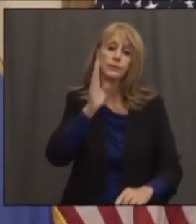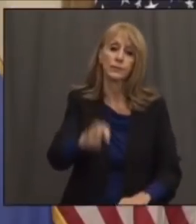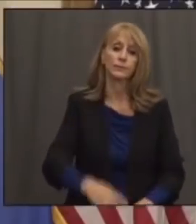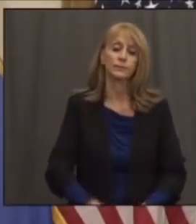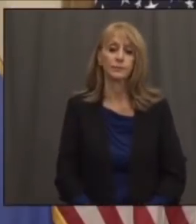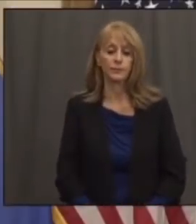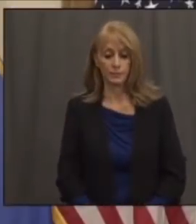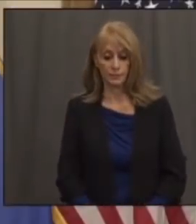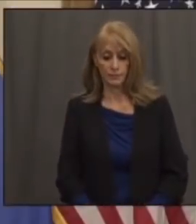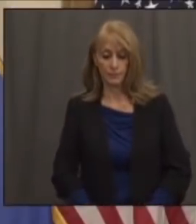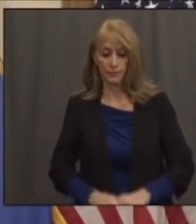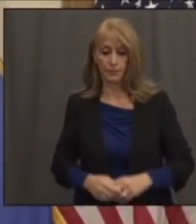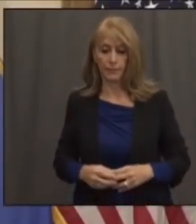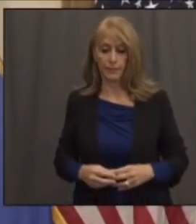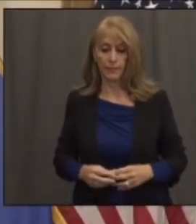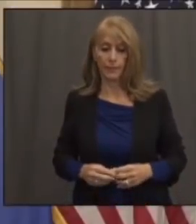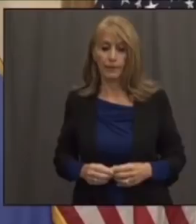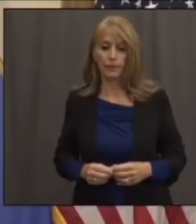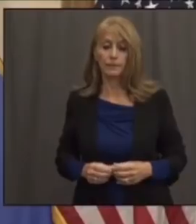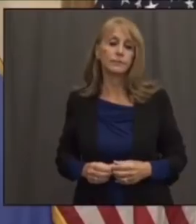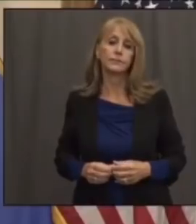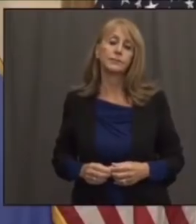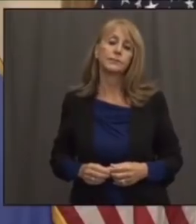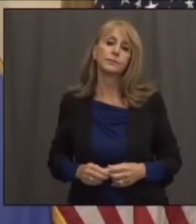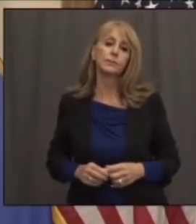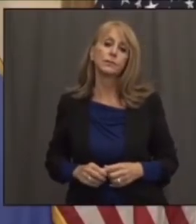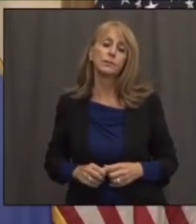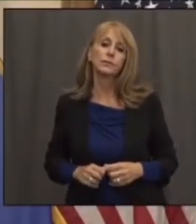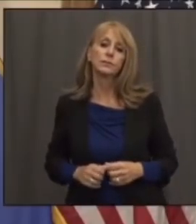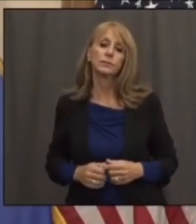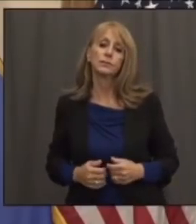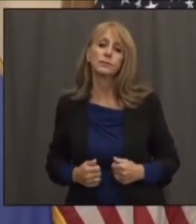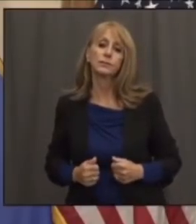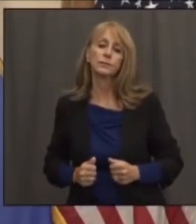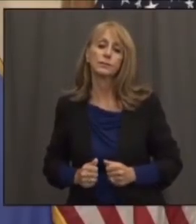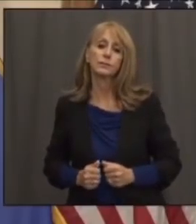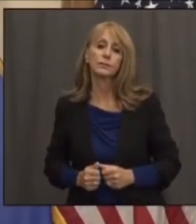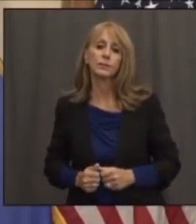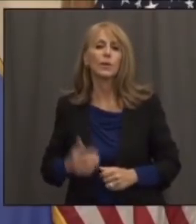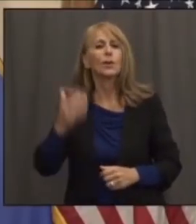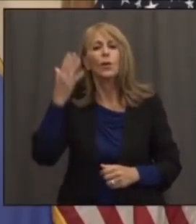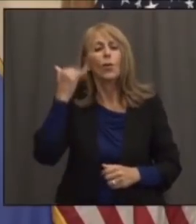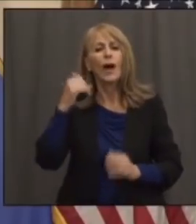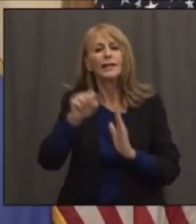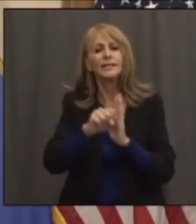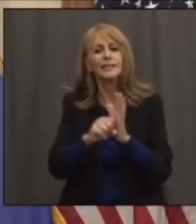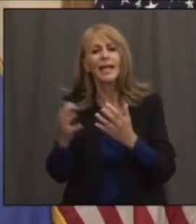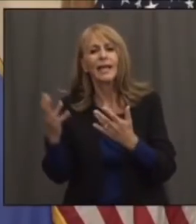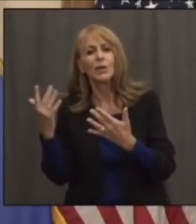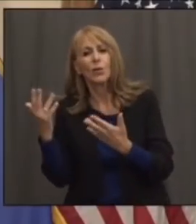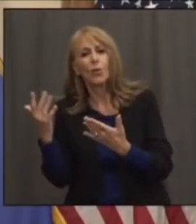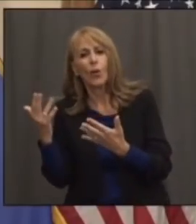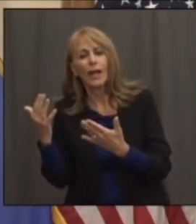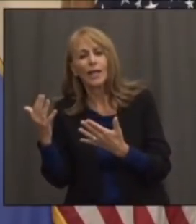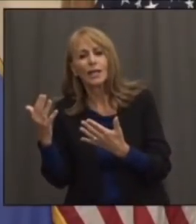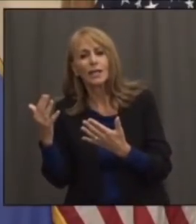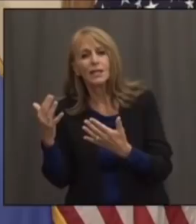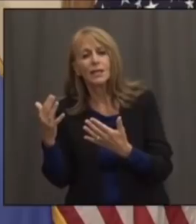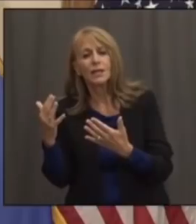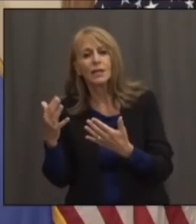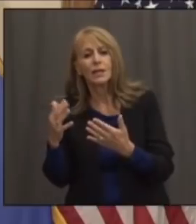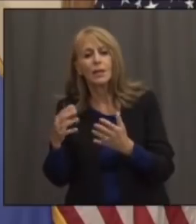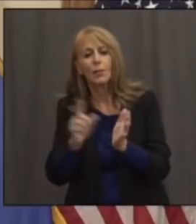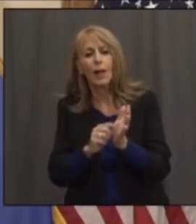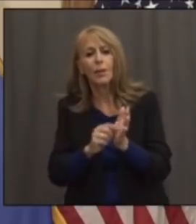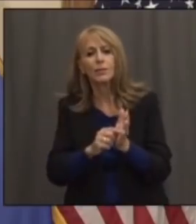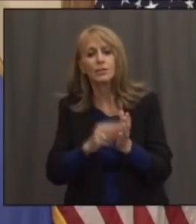Thanks, and then this may be one for Josh. Can you say why the state waited to publish the data showing neighborhood by neighborhood vaccinations,